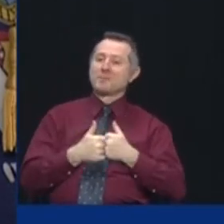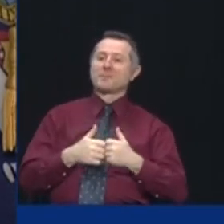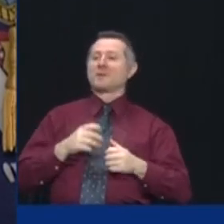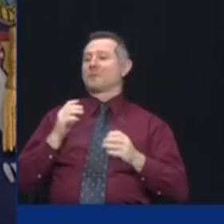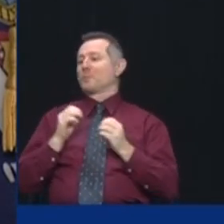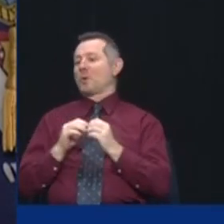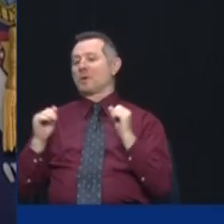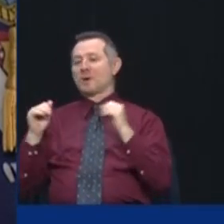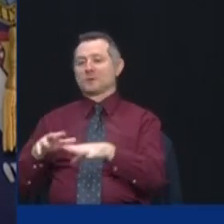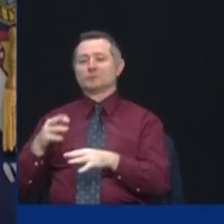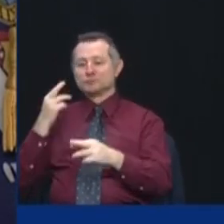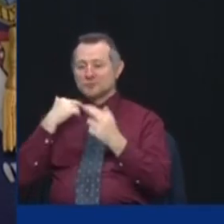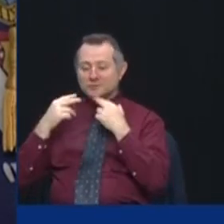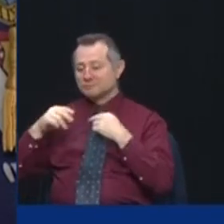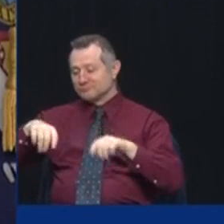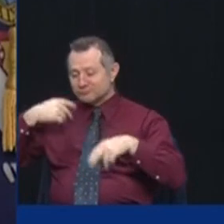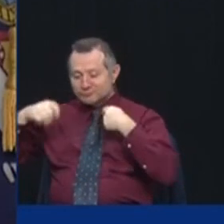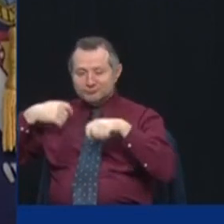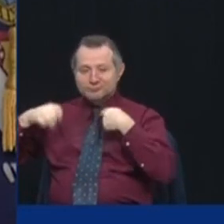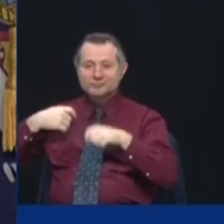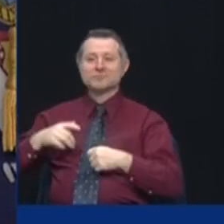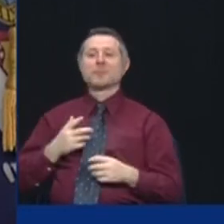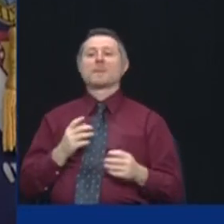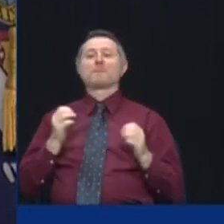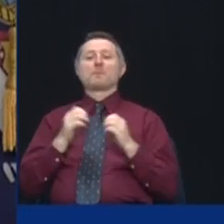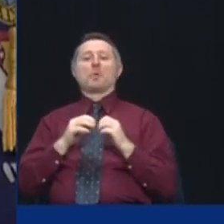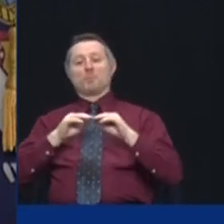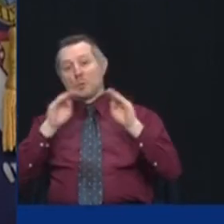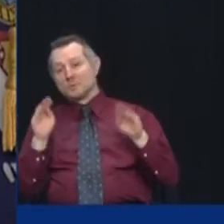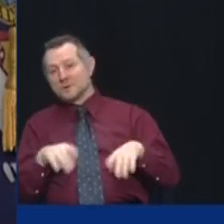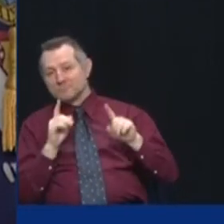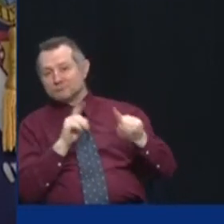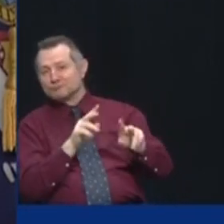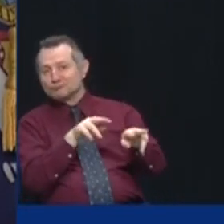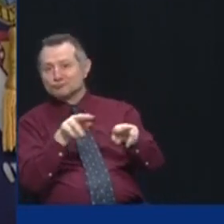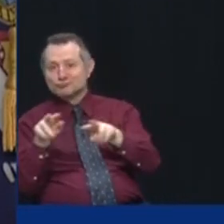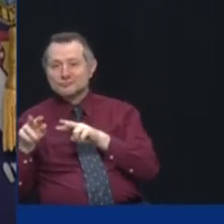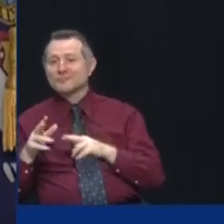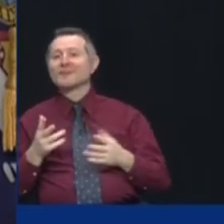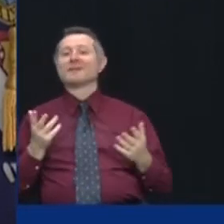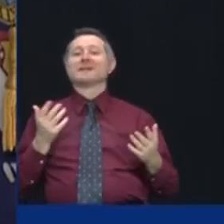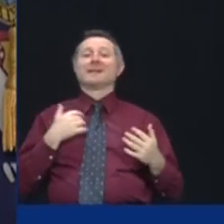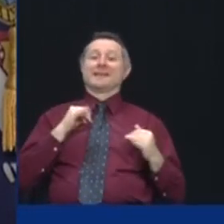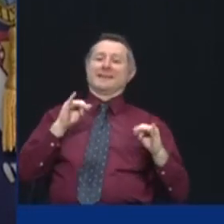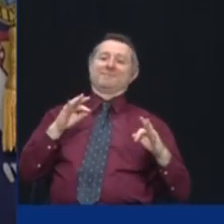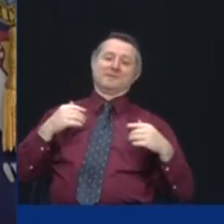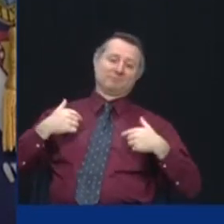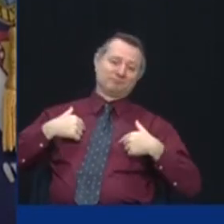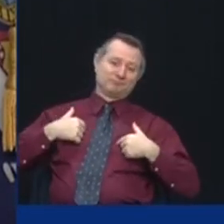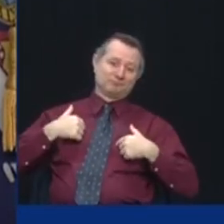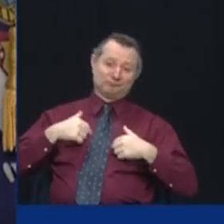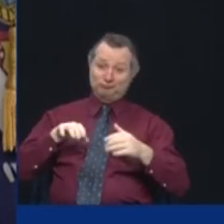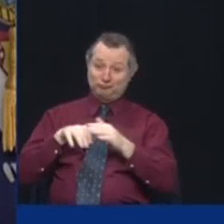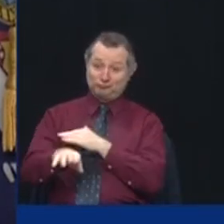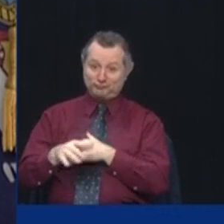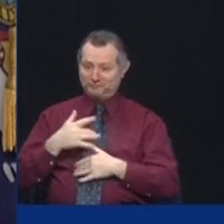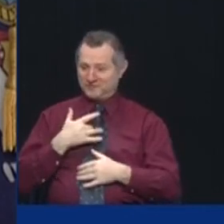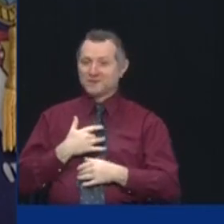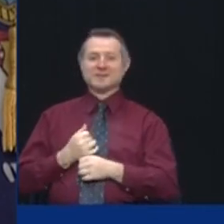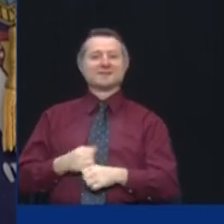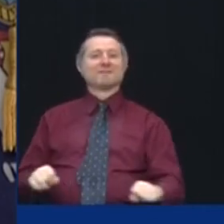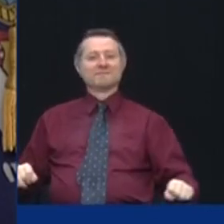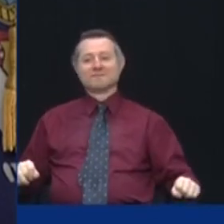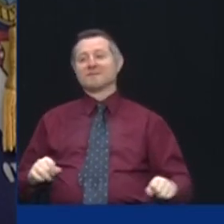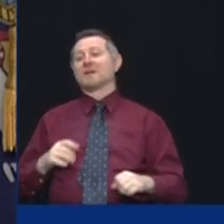to museums if they know they are safe when they go there. You're vaccinated, you're going to sit with